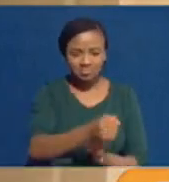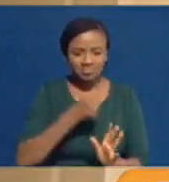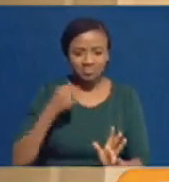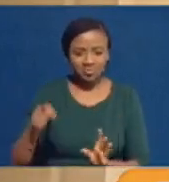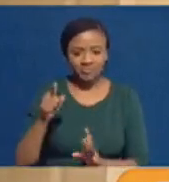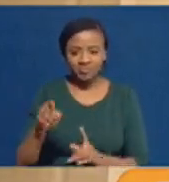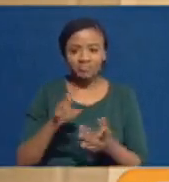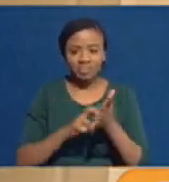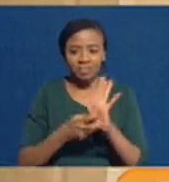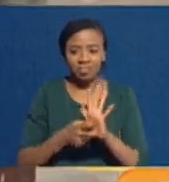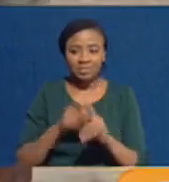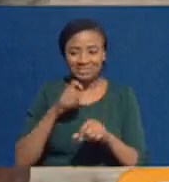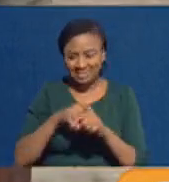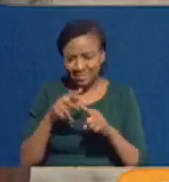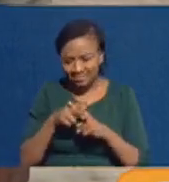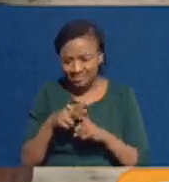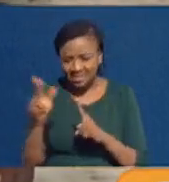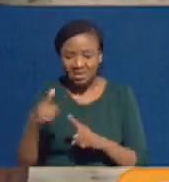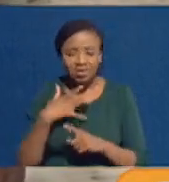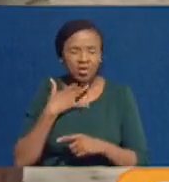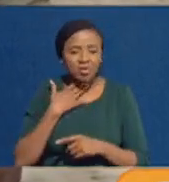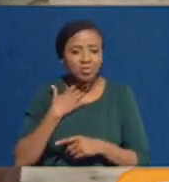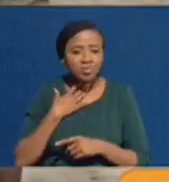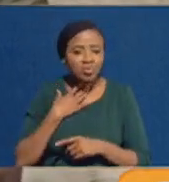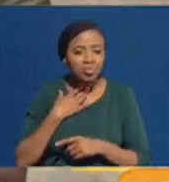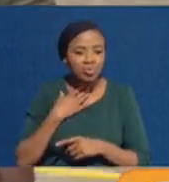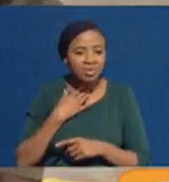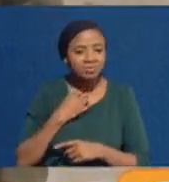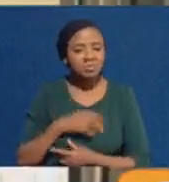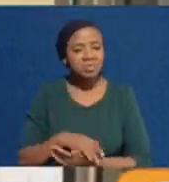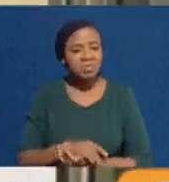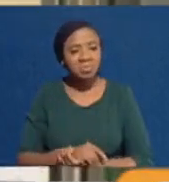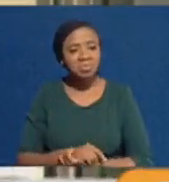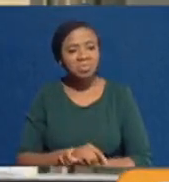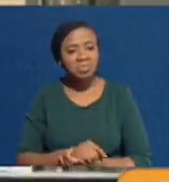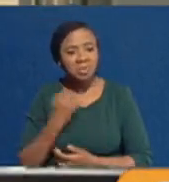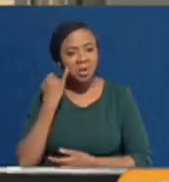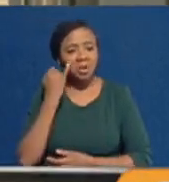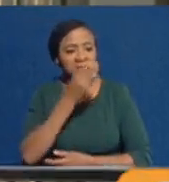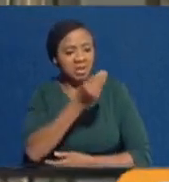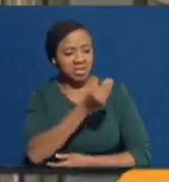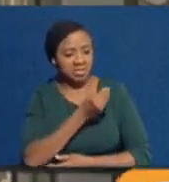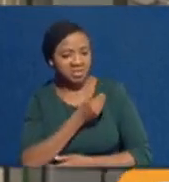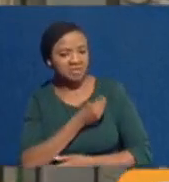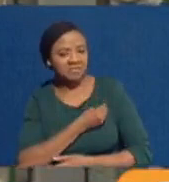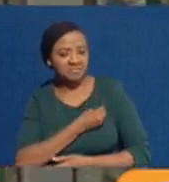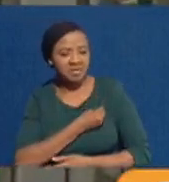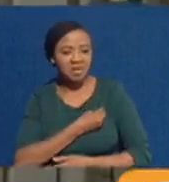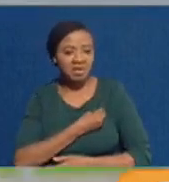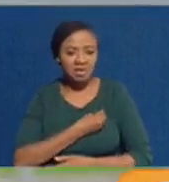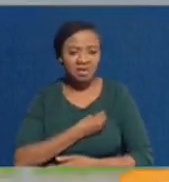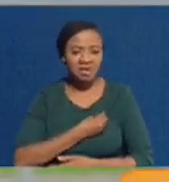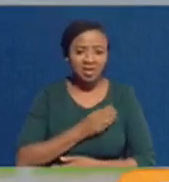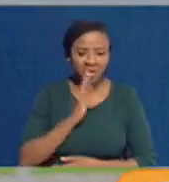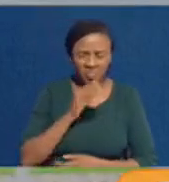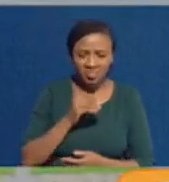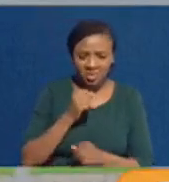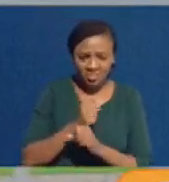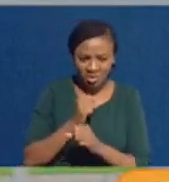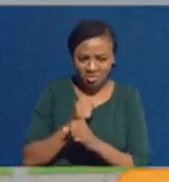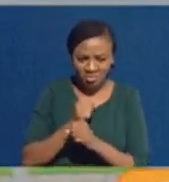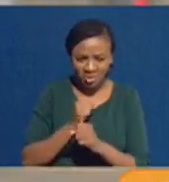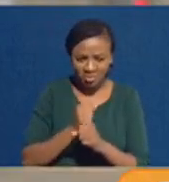beginning of the project, he was interested by a proposition by one of the directors of the company that they would deduct part of his weekly wages and channel it